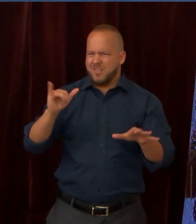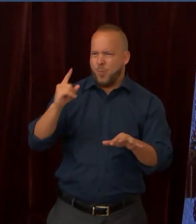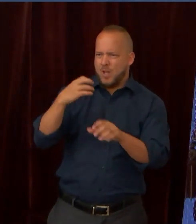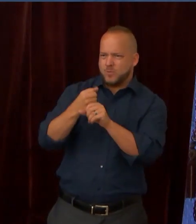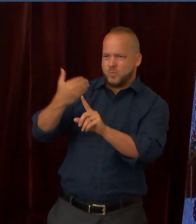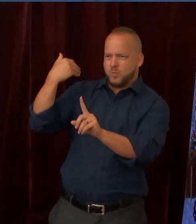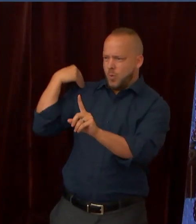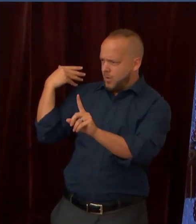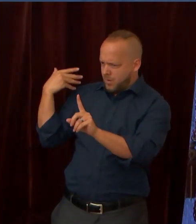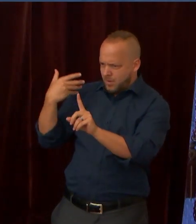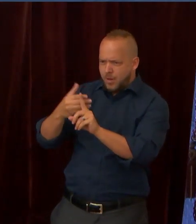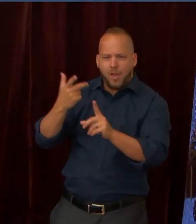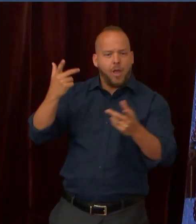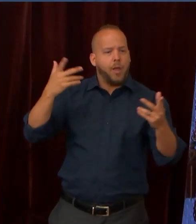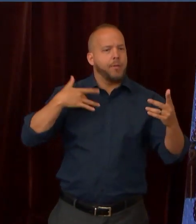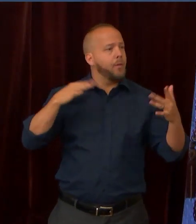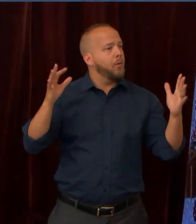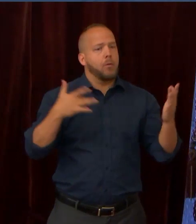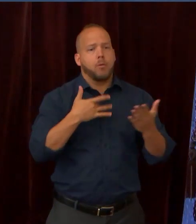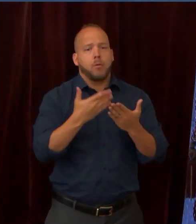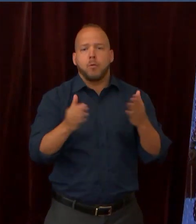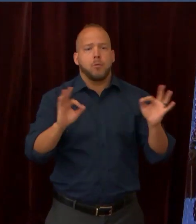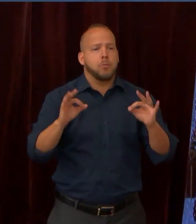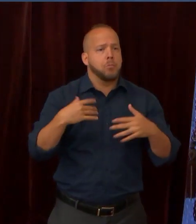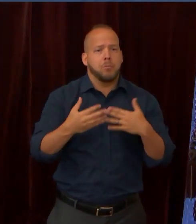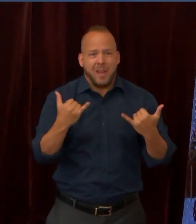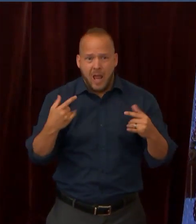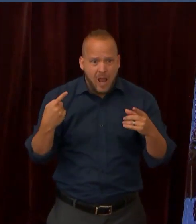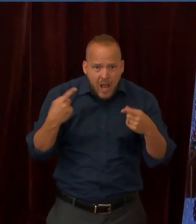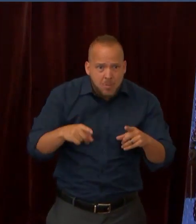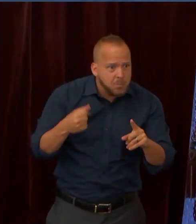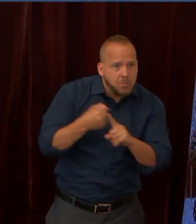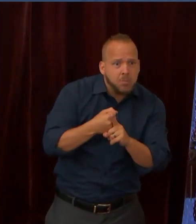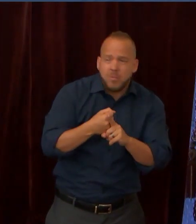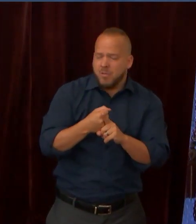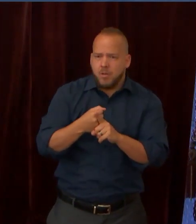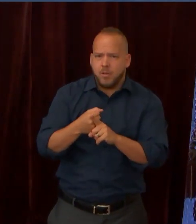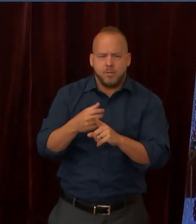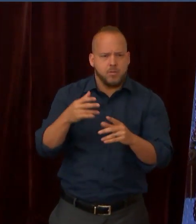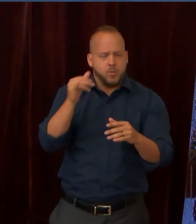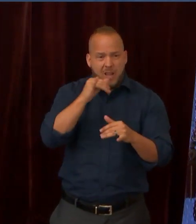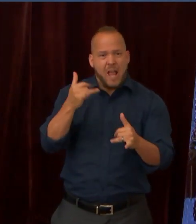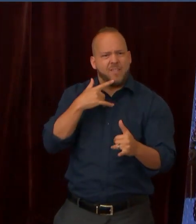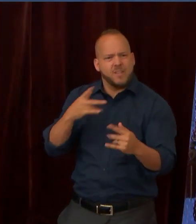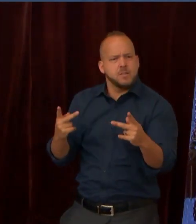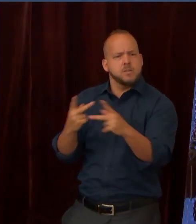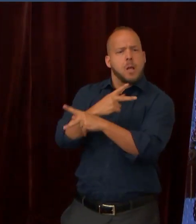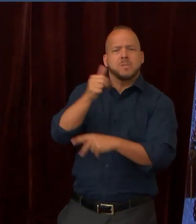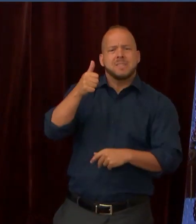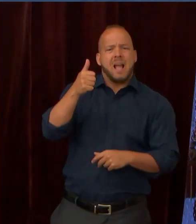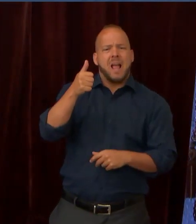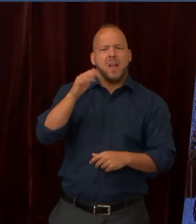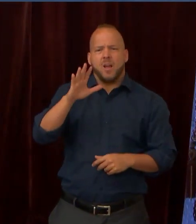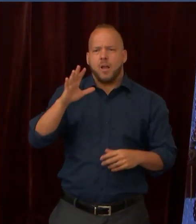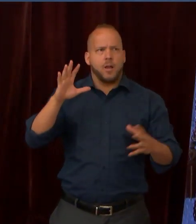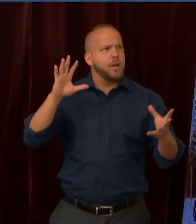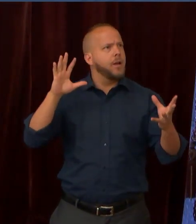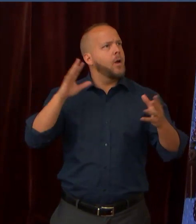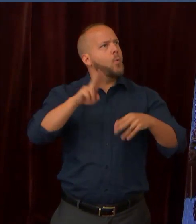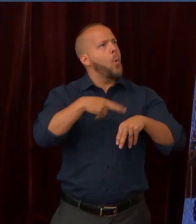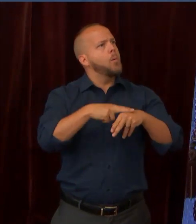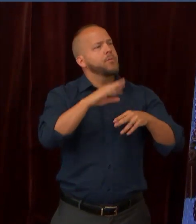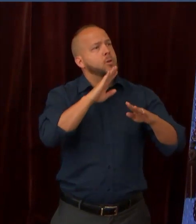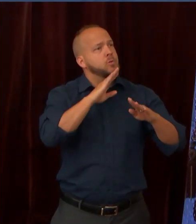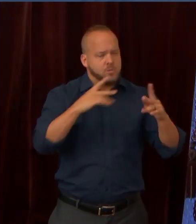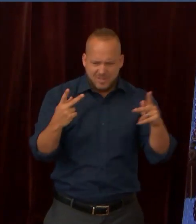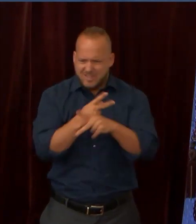And I think people, even though it's frustrating, hope can understand that that's going to present us all with difficulties. So